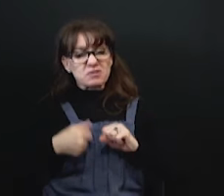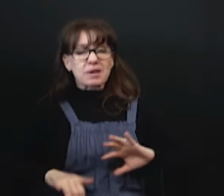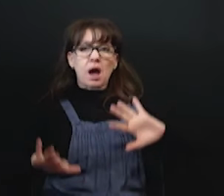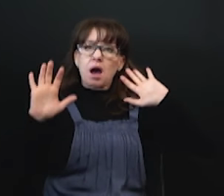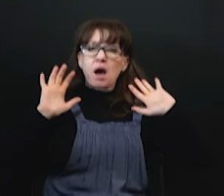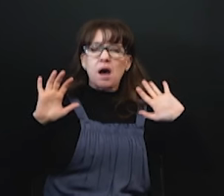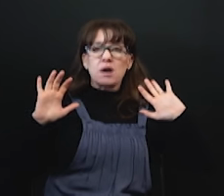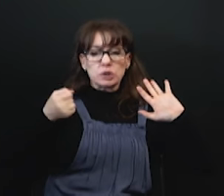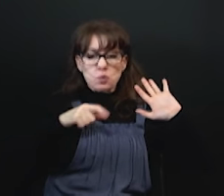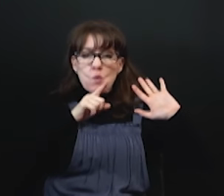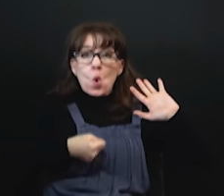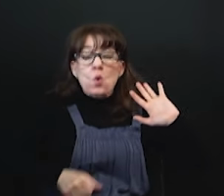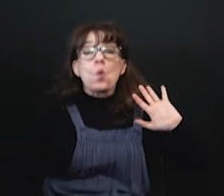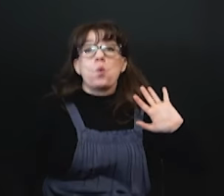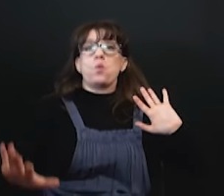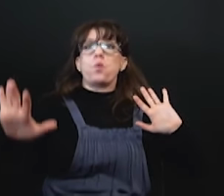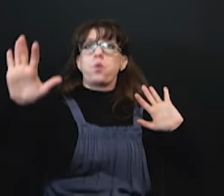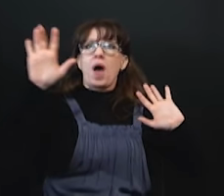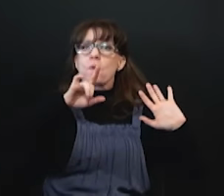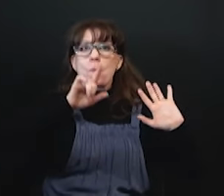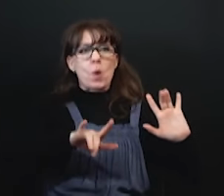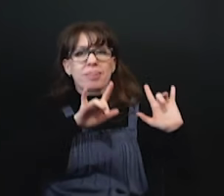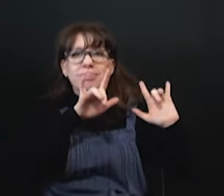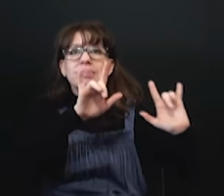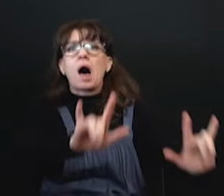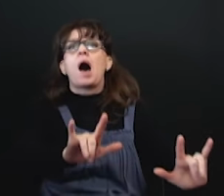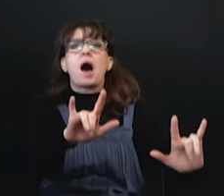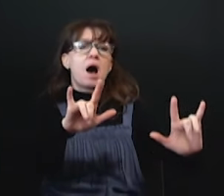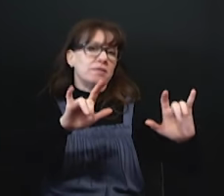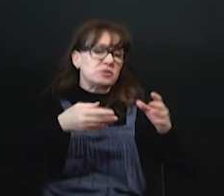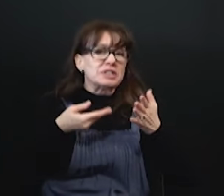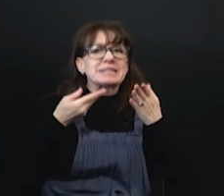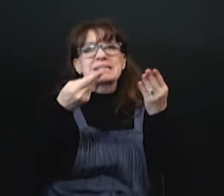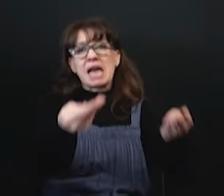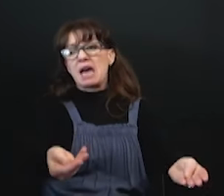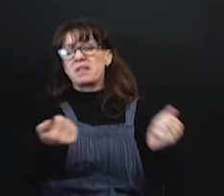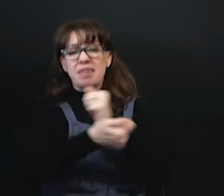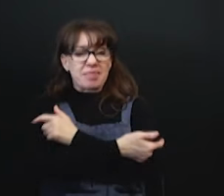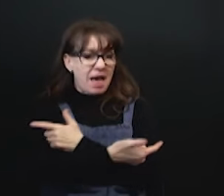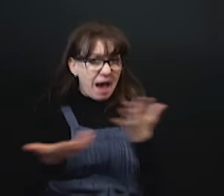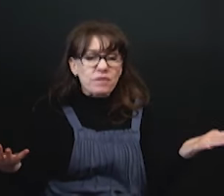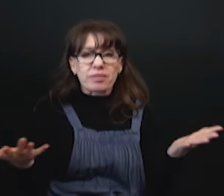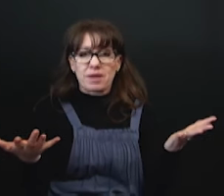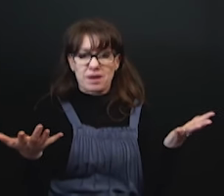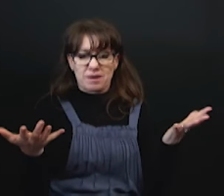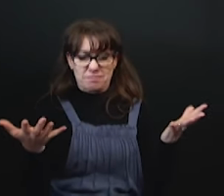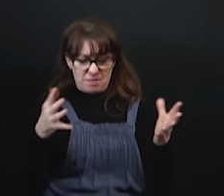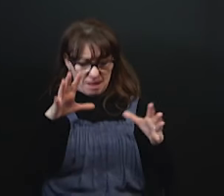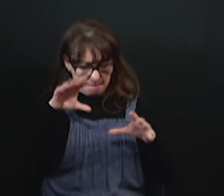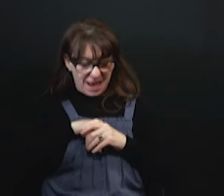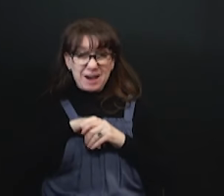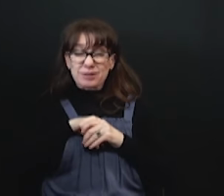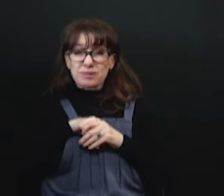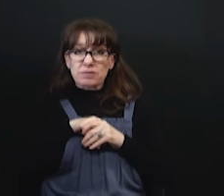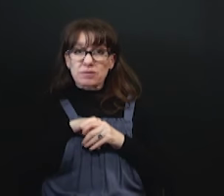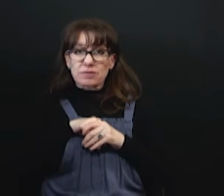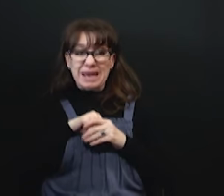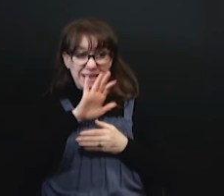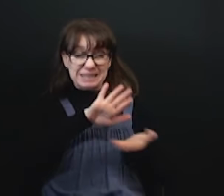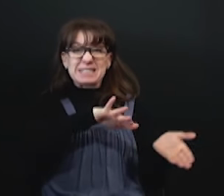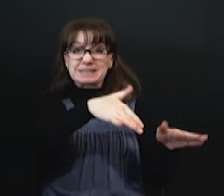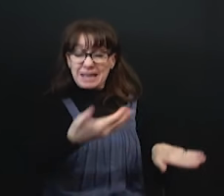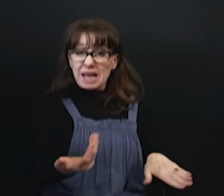how he surrenders, the way he loves, the way he gives, the way he lives, everything about him, including his death